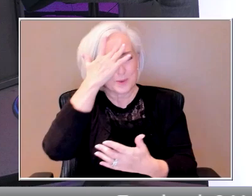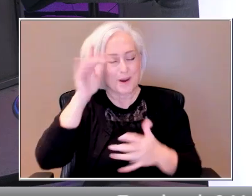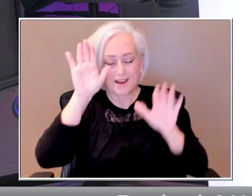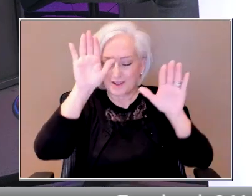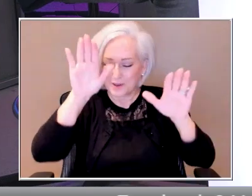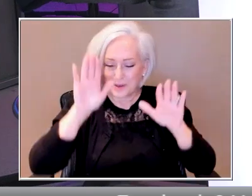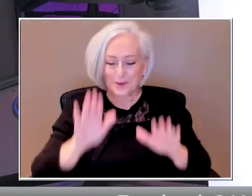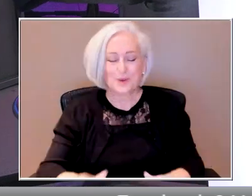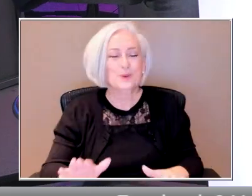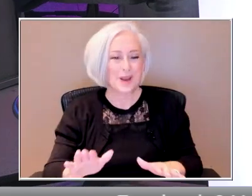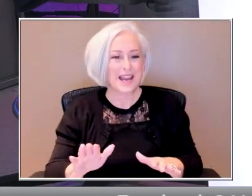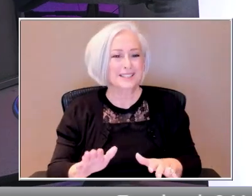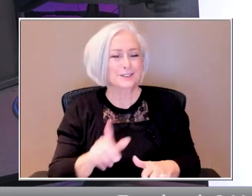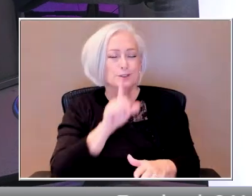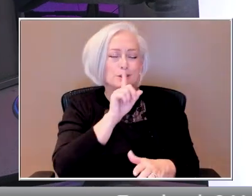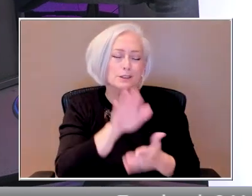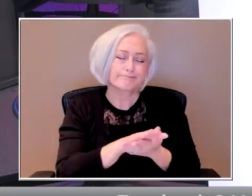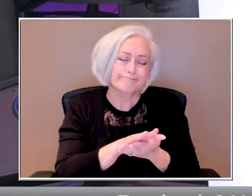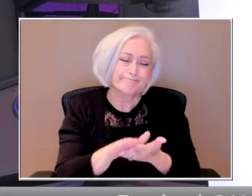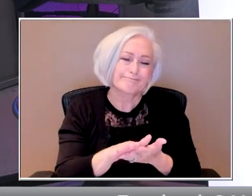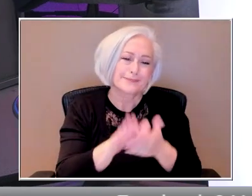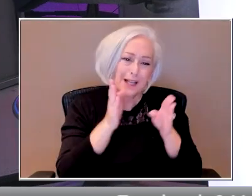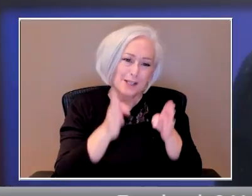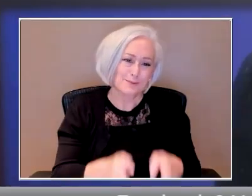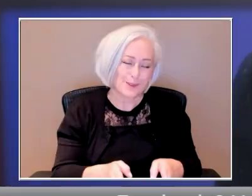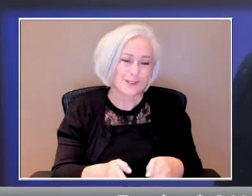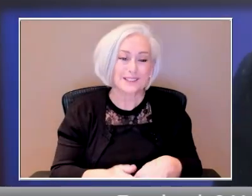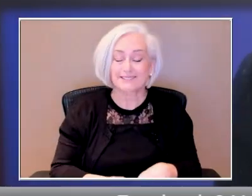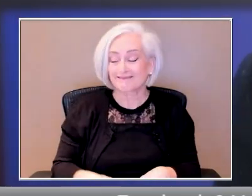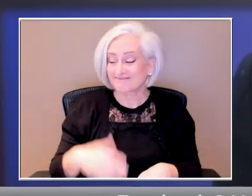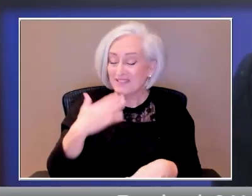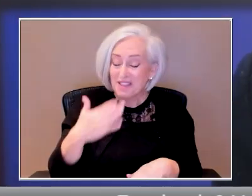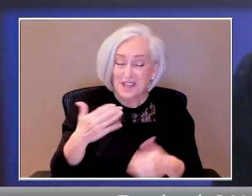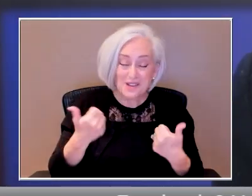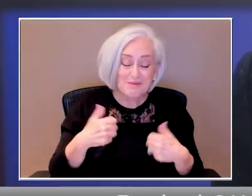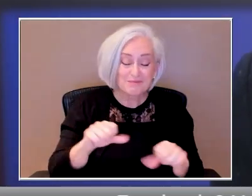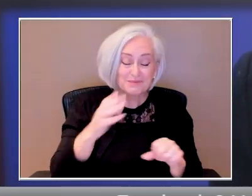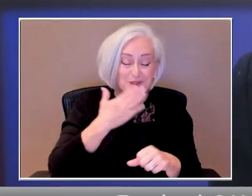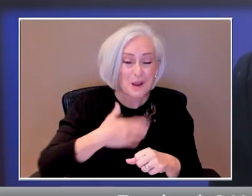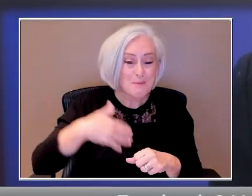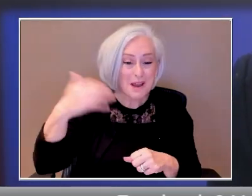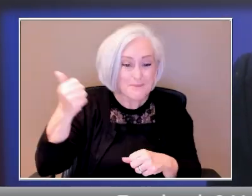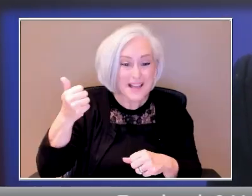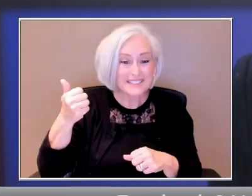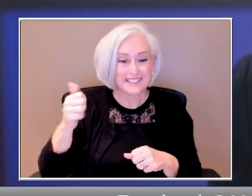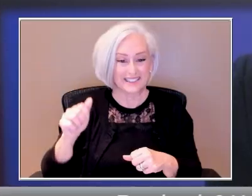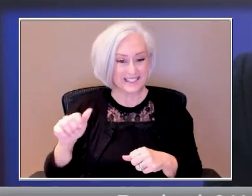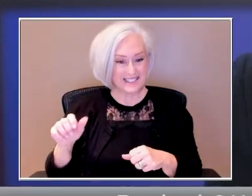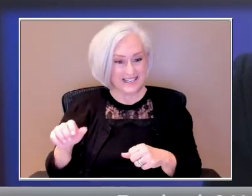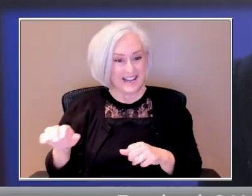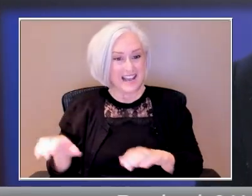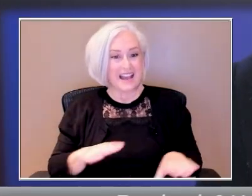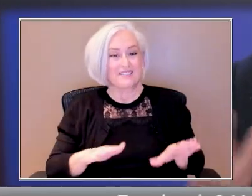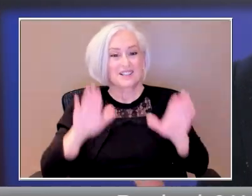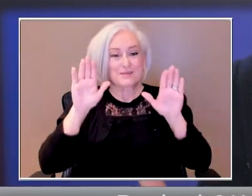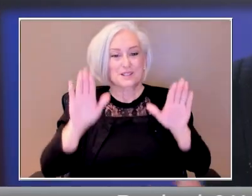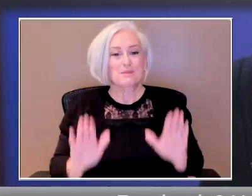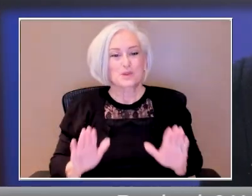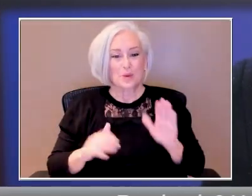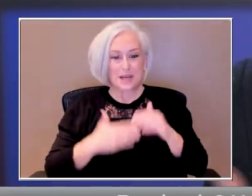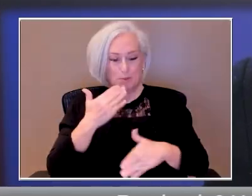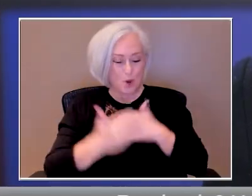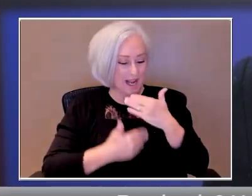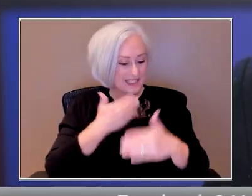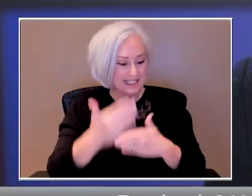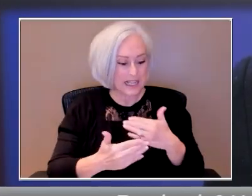It comes out of you. Thank you. I try my best, and I've done some really great processing too. I want to encourage anyone who goes